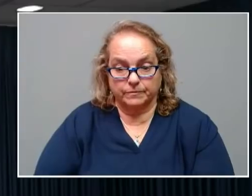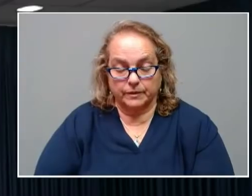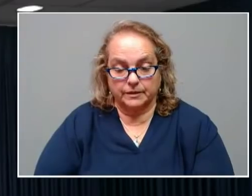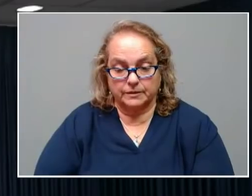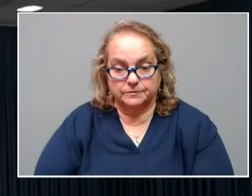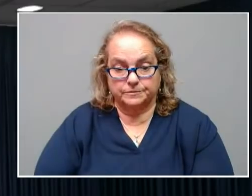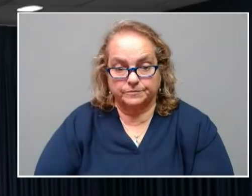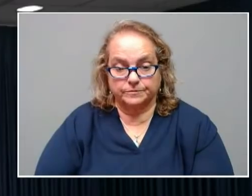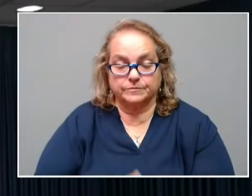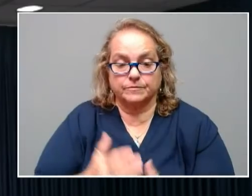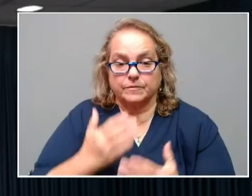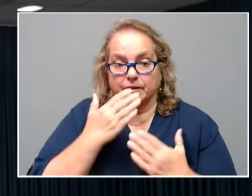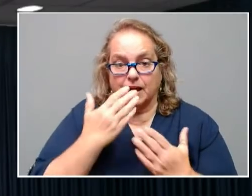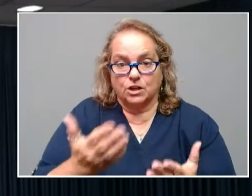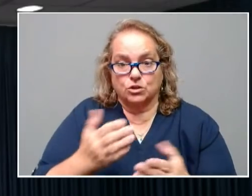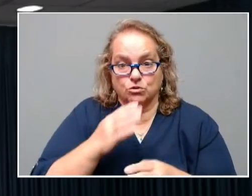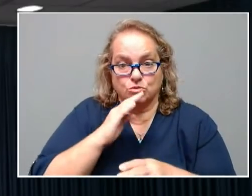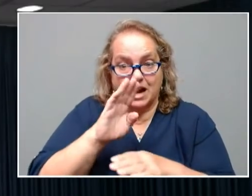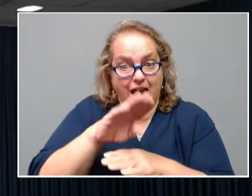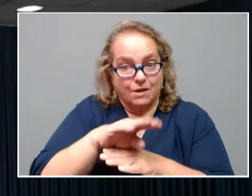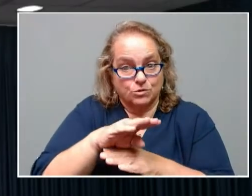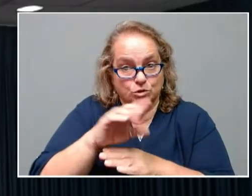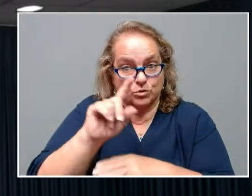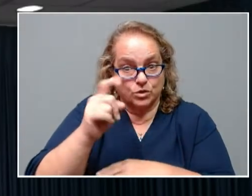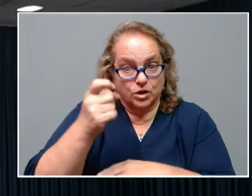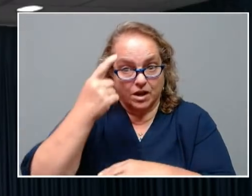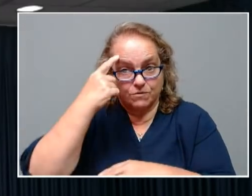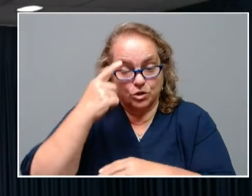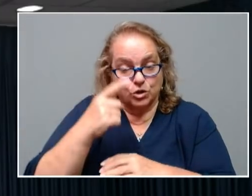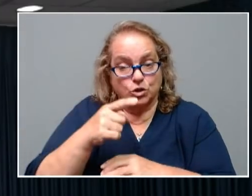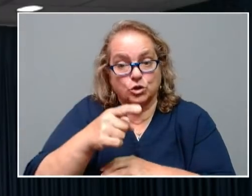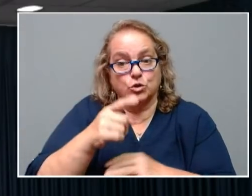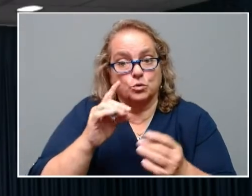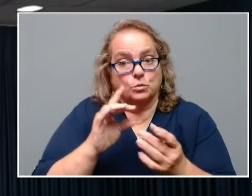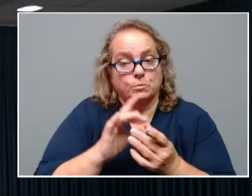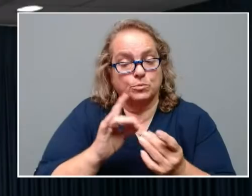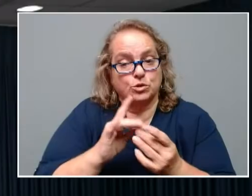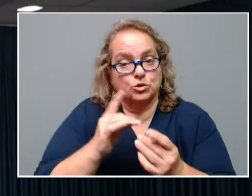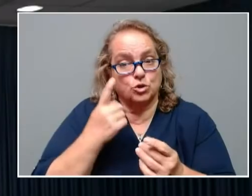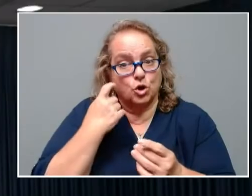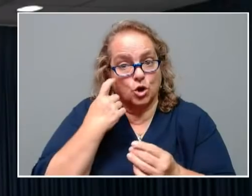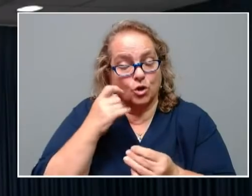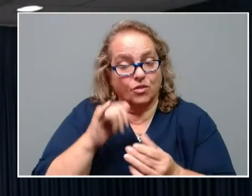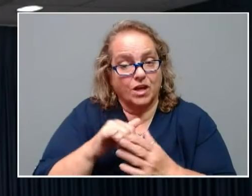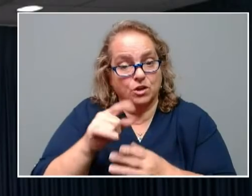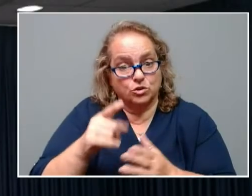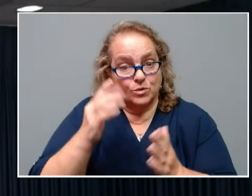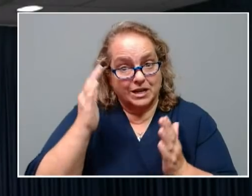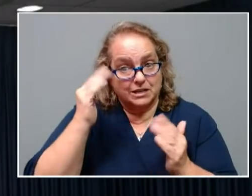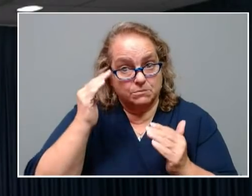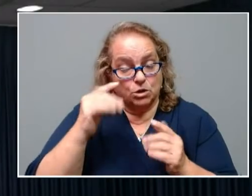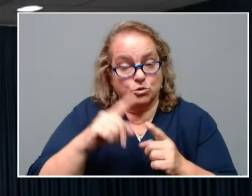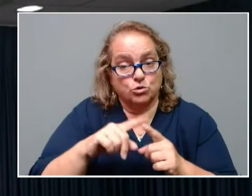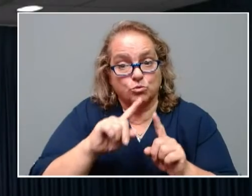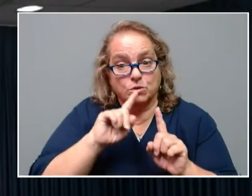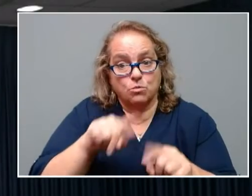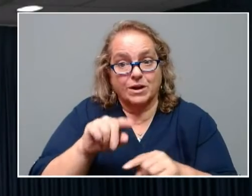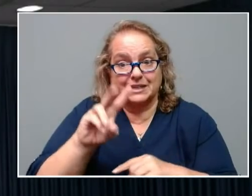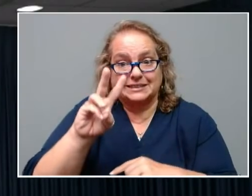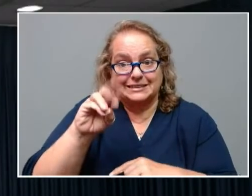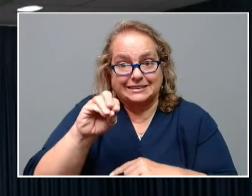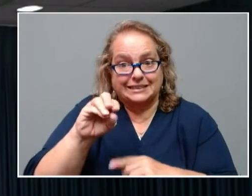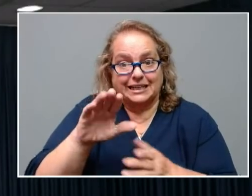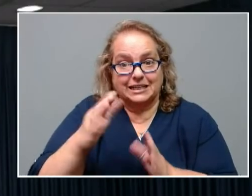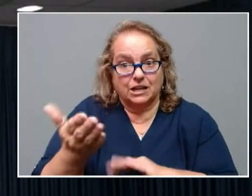Thank you. Good afternoon, Governor. You mentioned earlier that you expect to report 60 deaths today. There